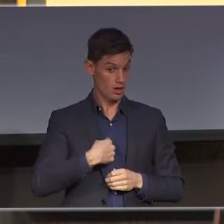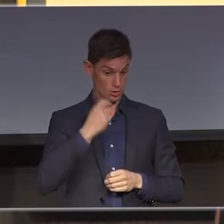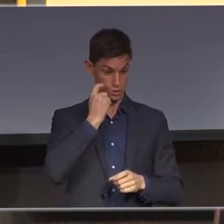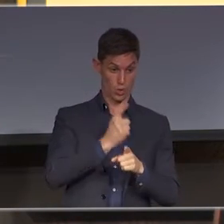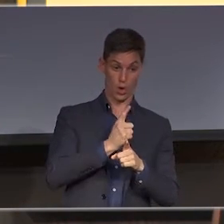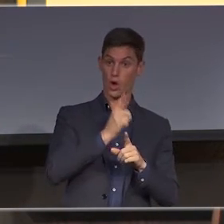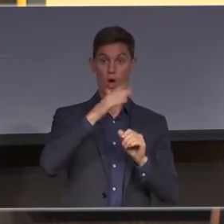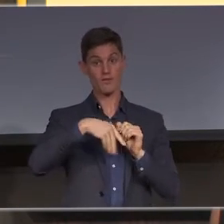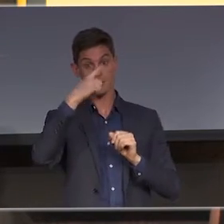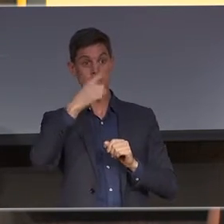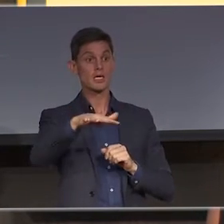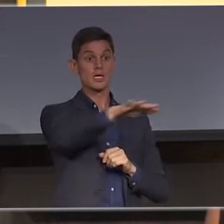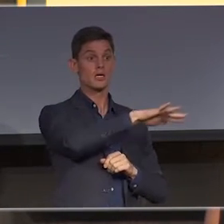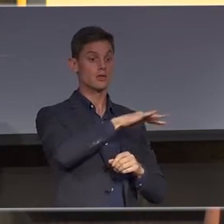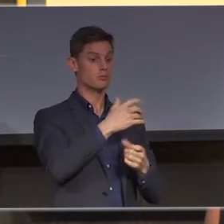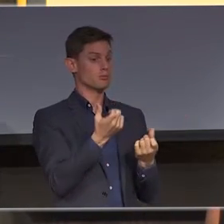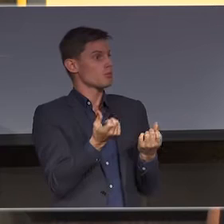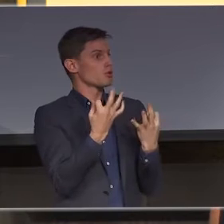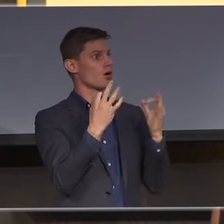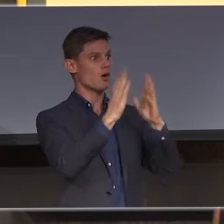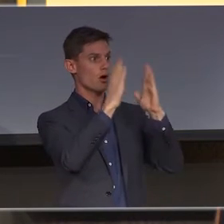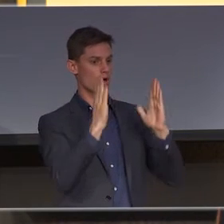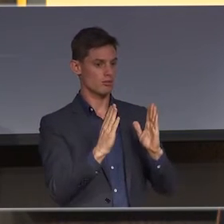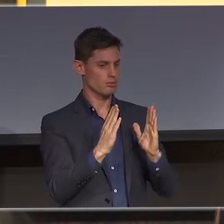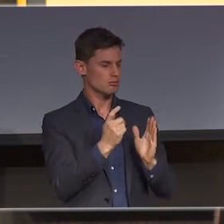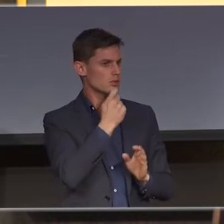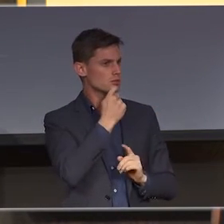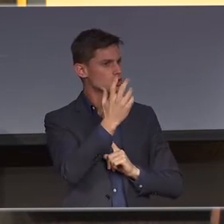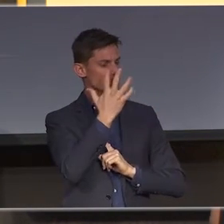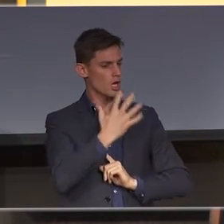about people who don't know where they're going to sleep tonight.